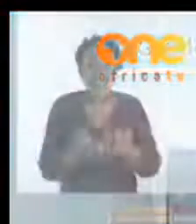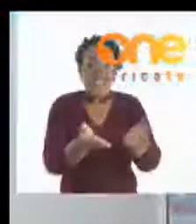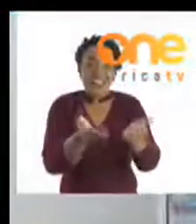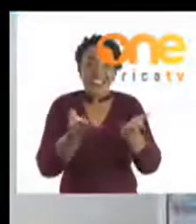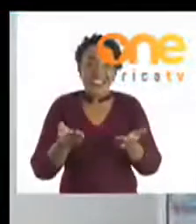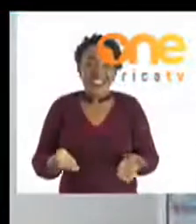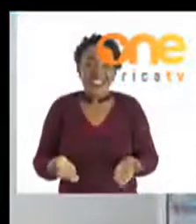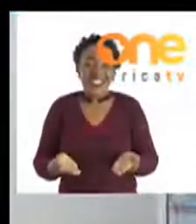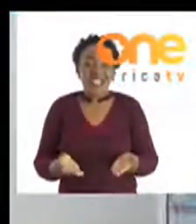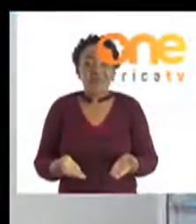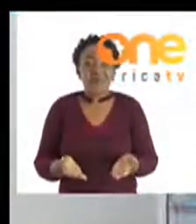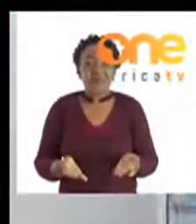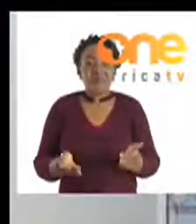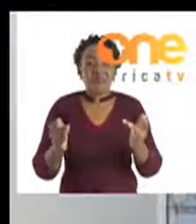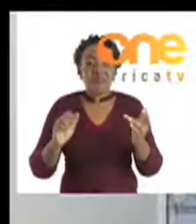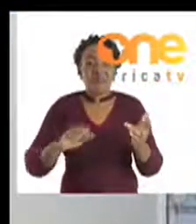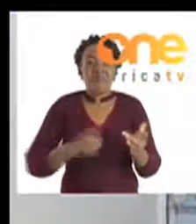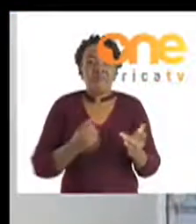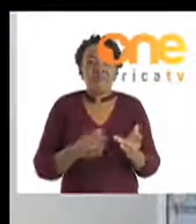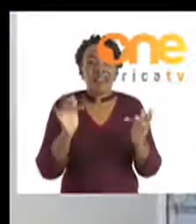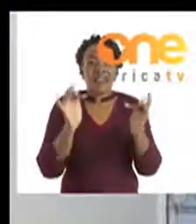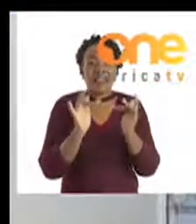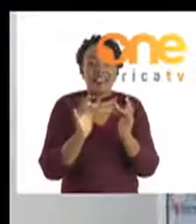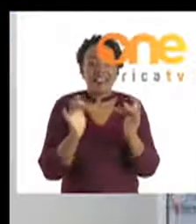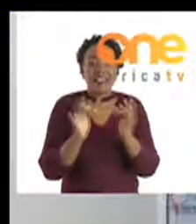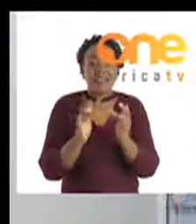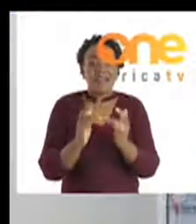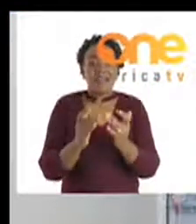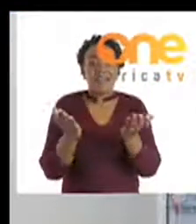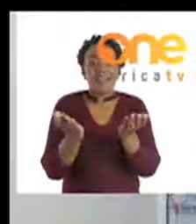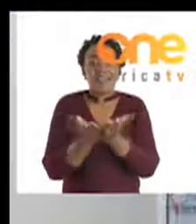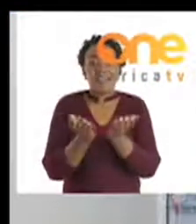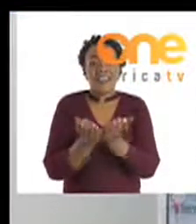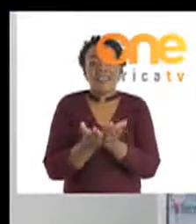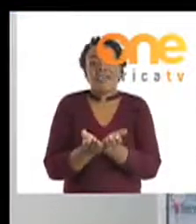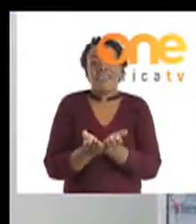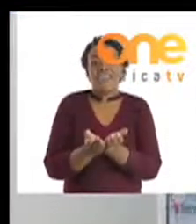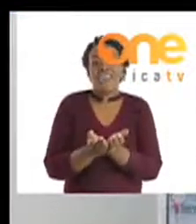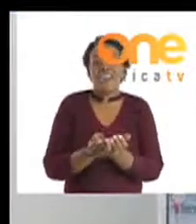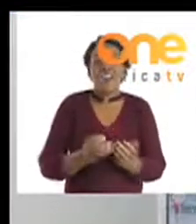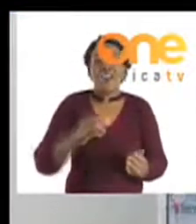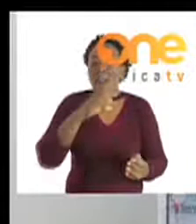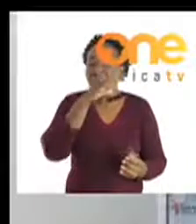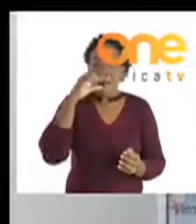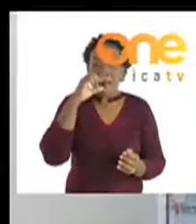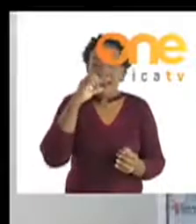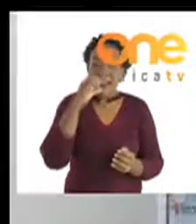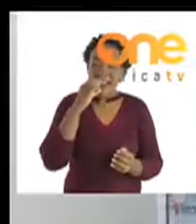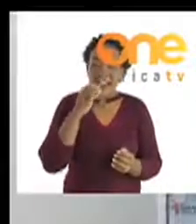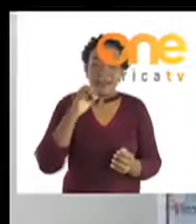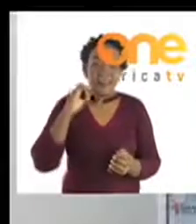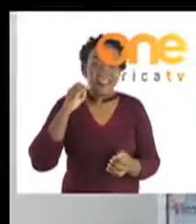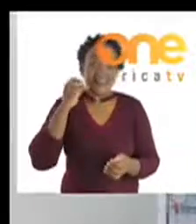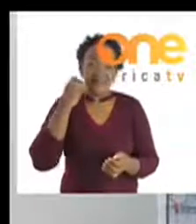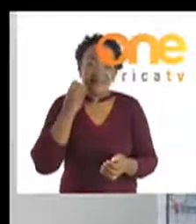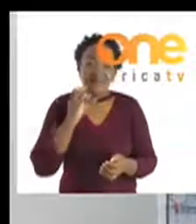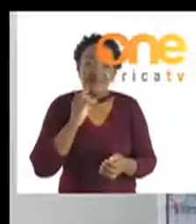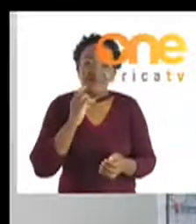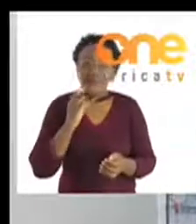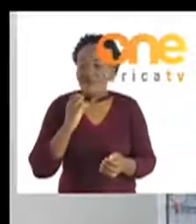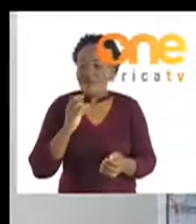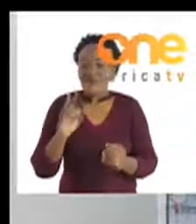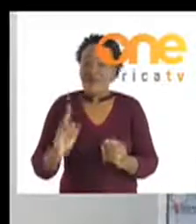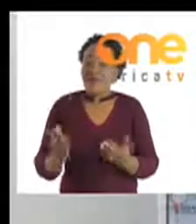Welcome to MyZone online school. My name is Teacher Precious and I'm with my friend